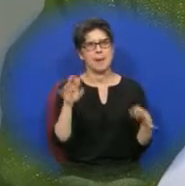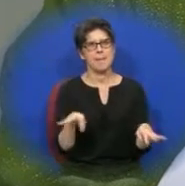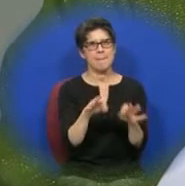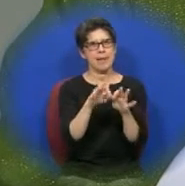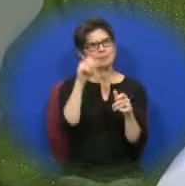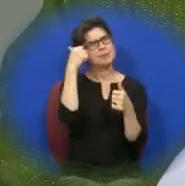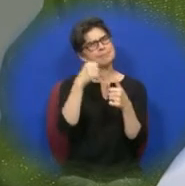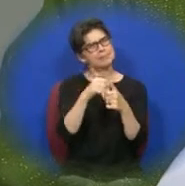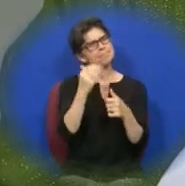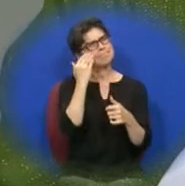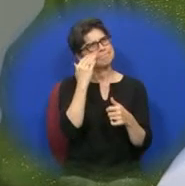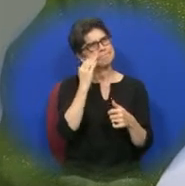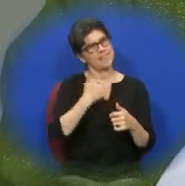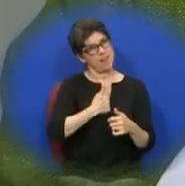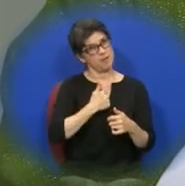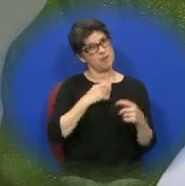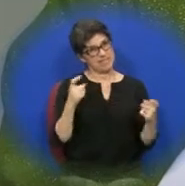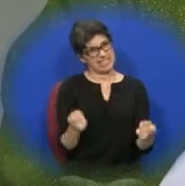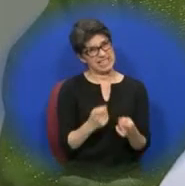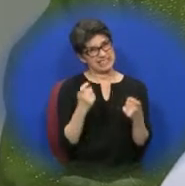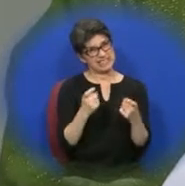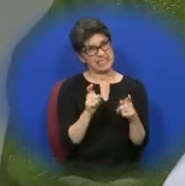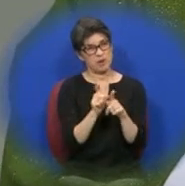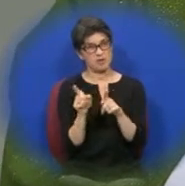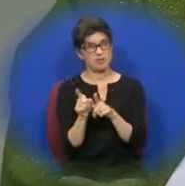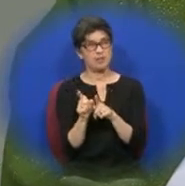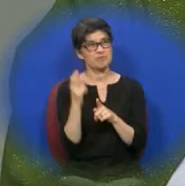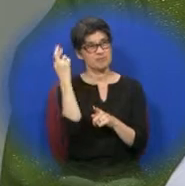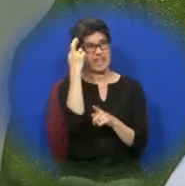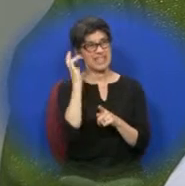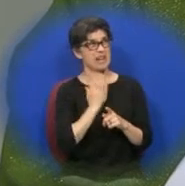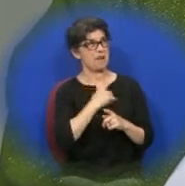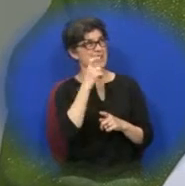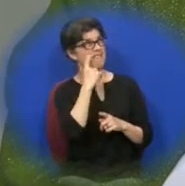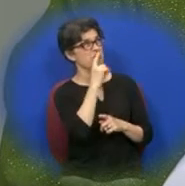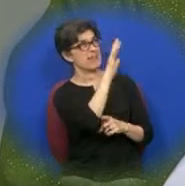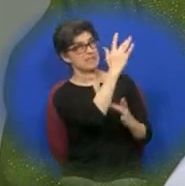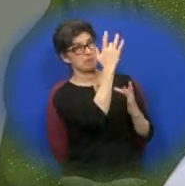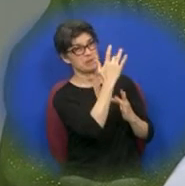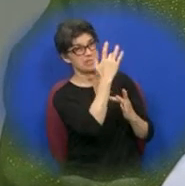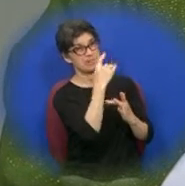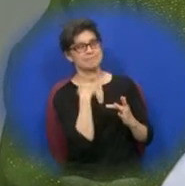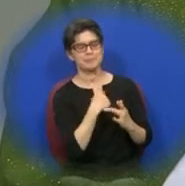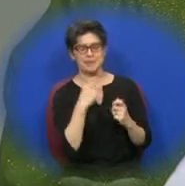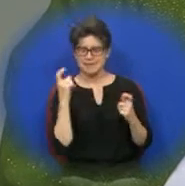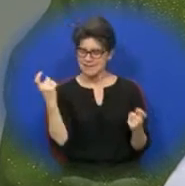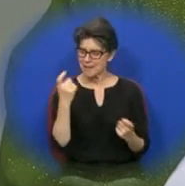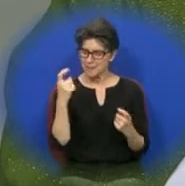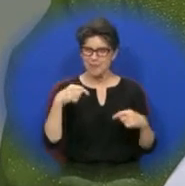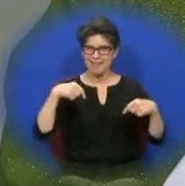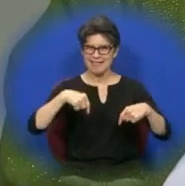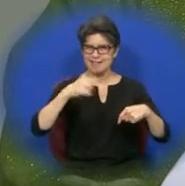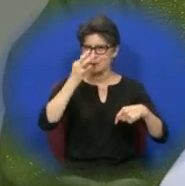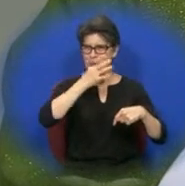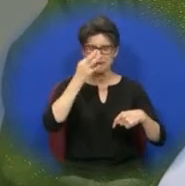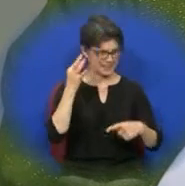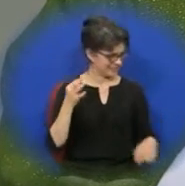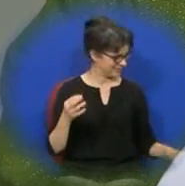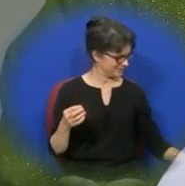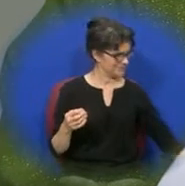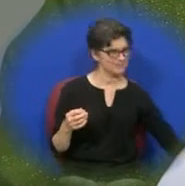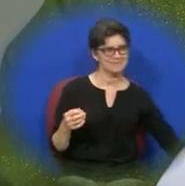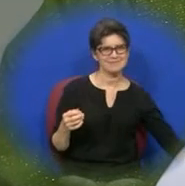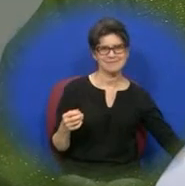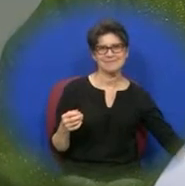to mind and acknowledge our sins and acknowledge our need for God's divine mercy that we might more worthily celebrate this Eucharist.